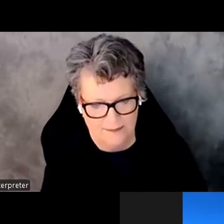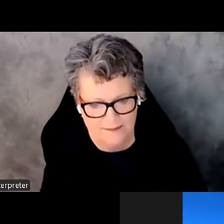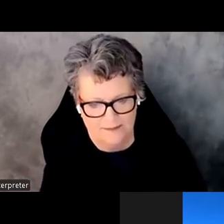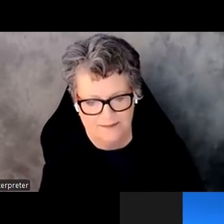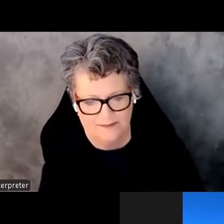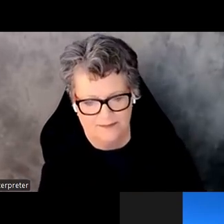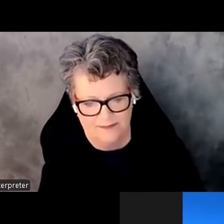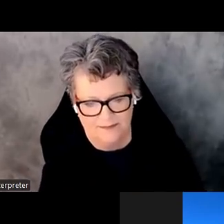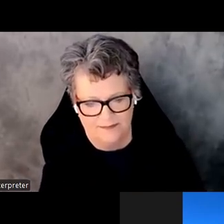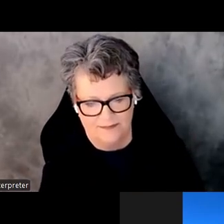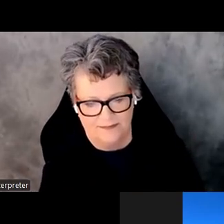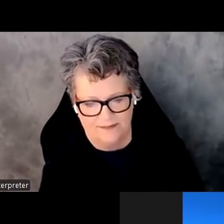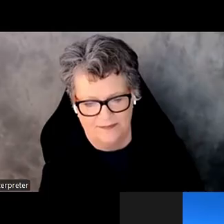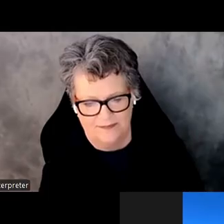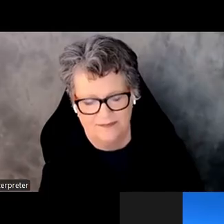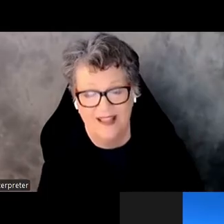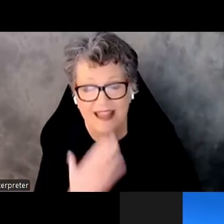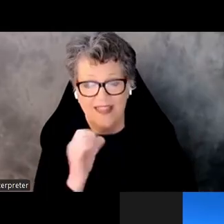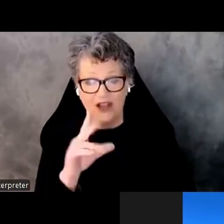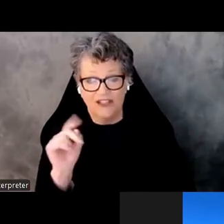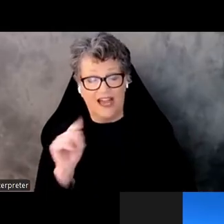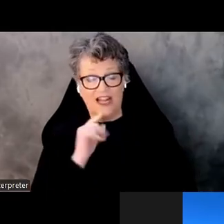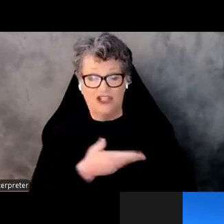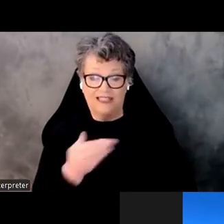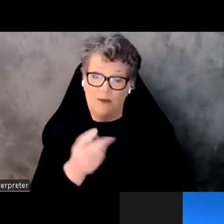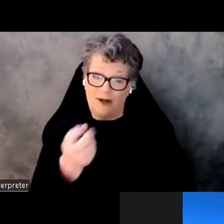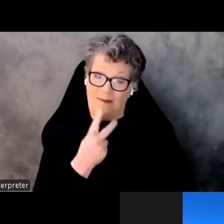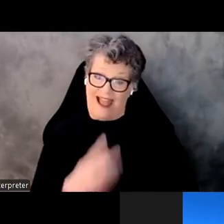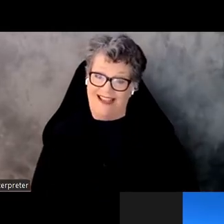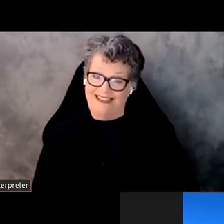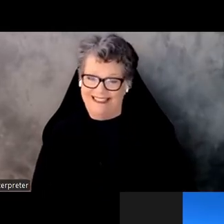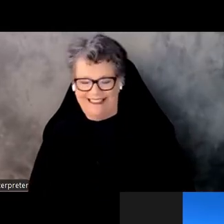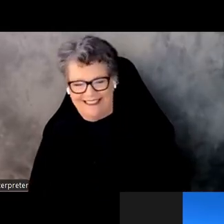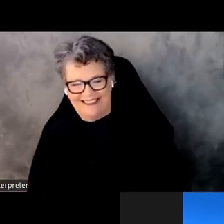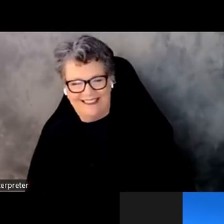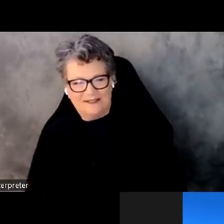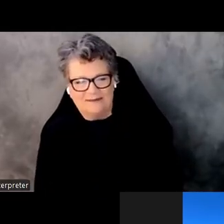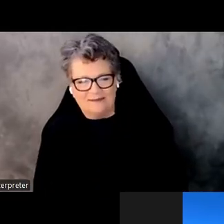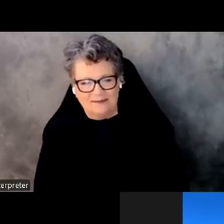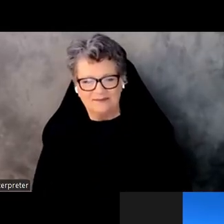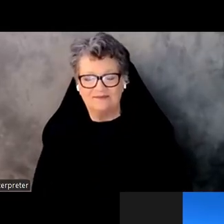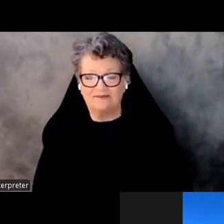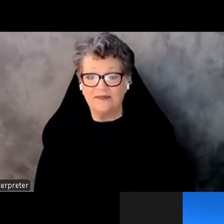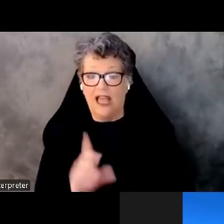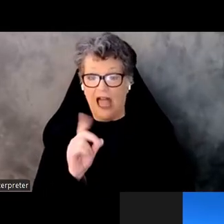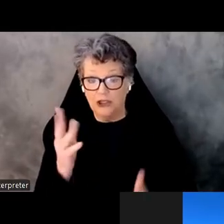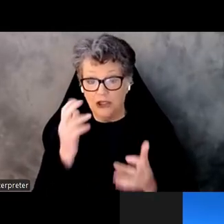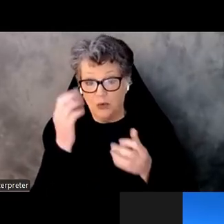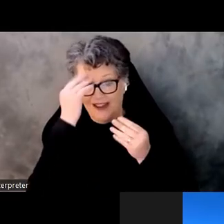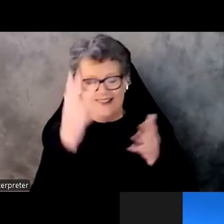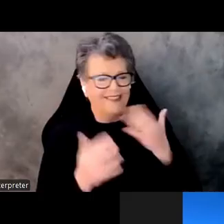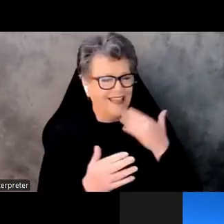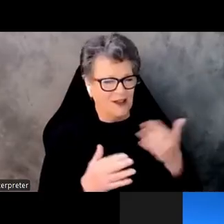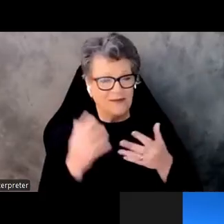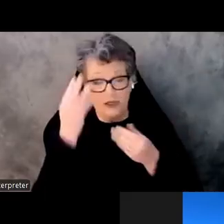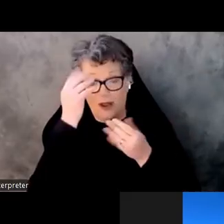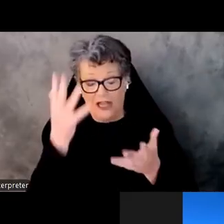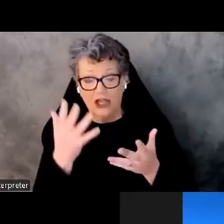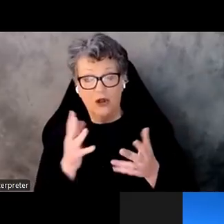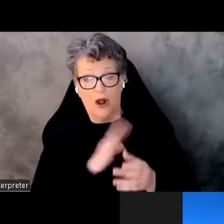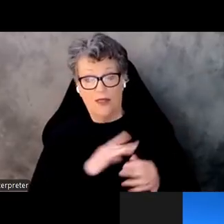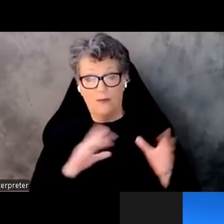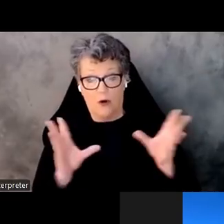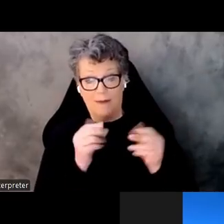you. Thanks, Scott. I guess we should say welcome back. So I do want to let you know that the board met in